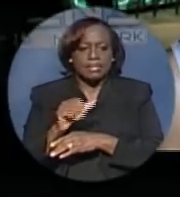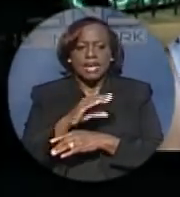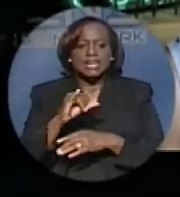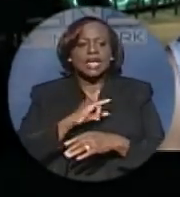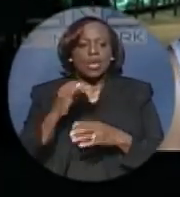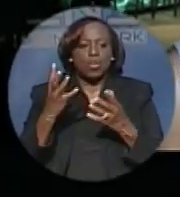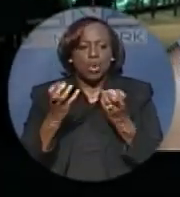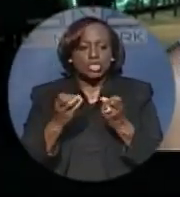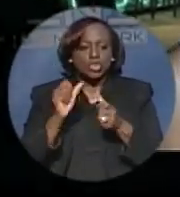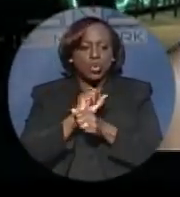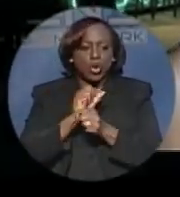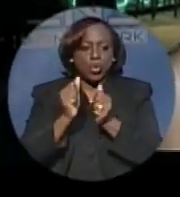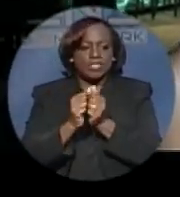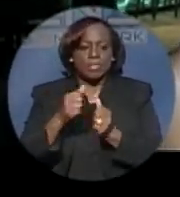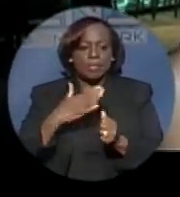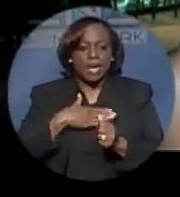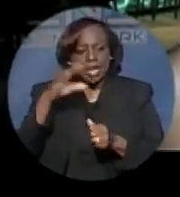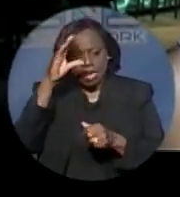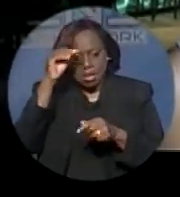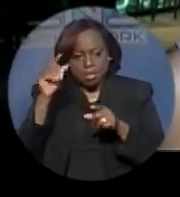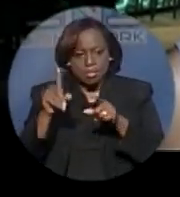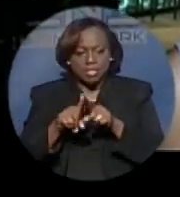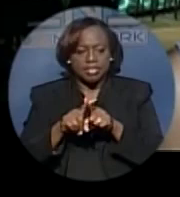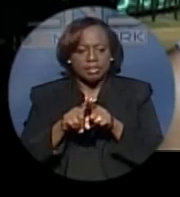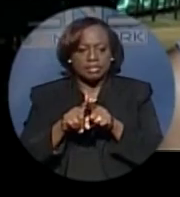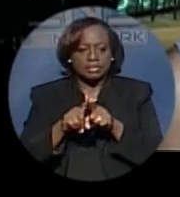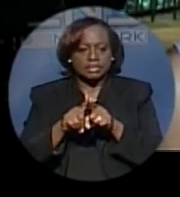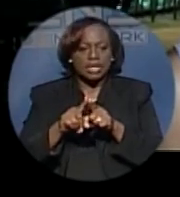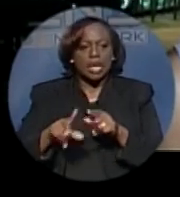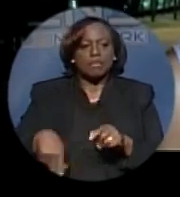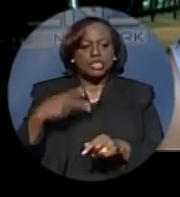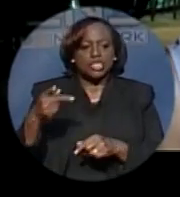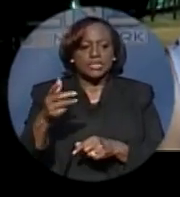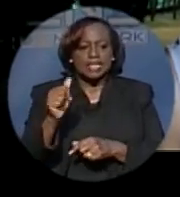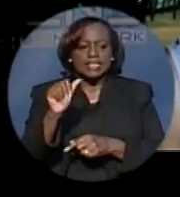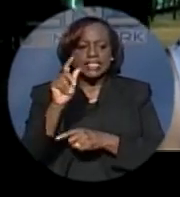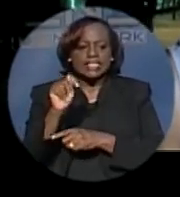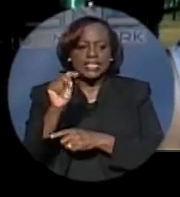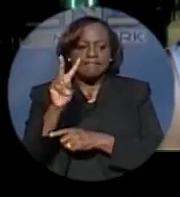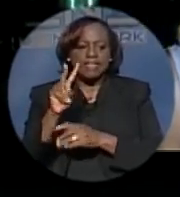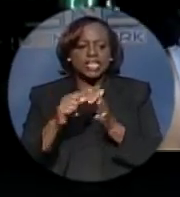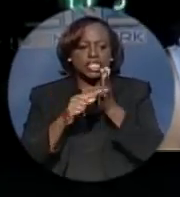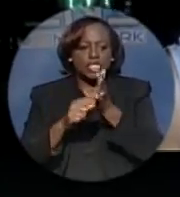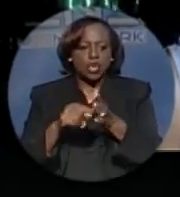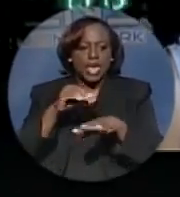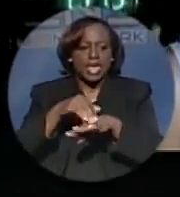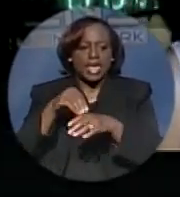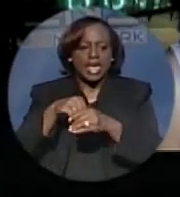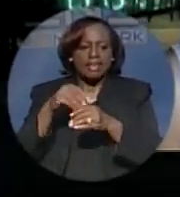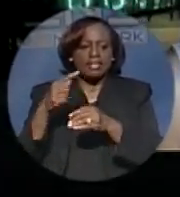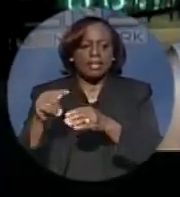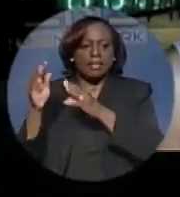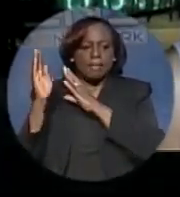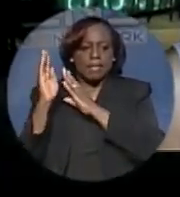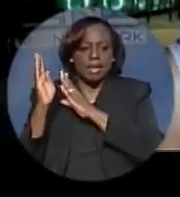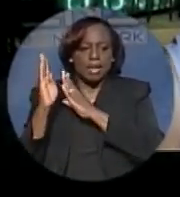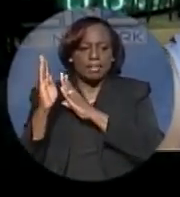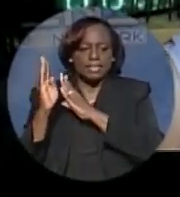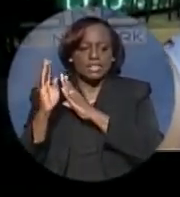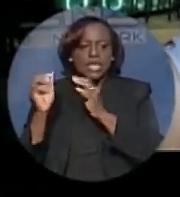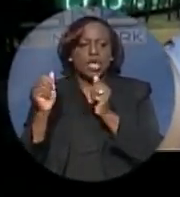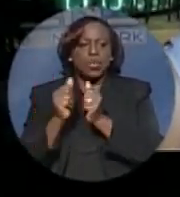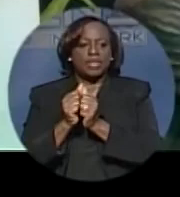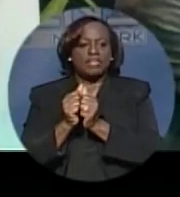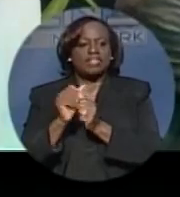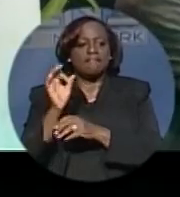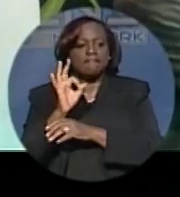with my brother and produce a TV show. Maybe in the Bahamas. I'd love to produce a TV show in the Bahamas with the film commissioner, along with the film commissioner